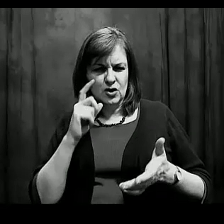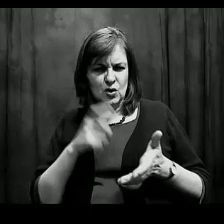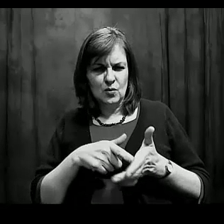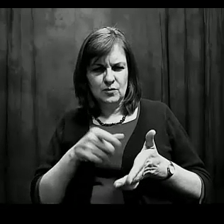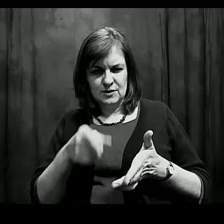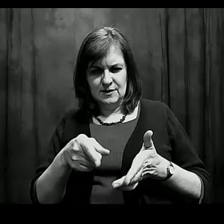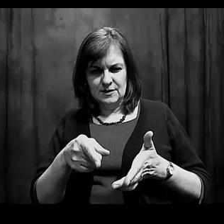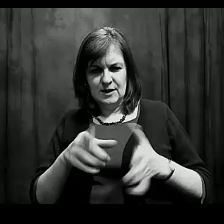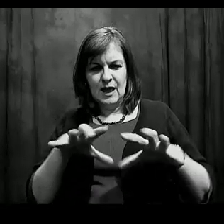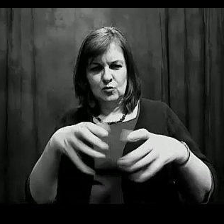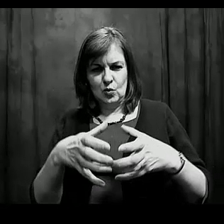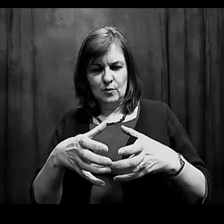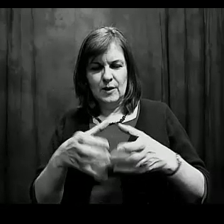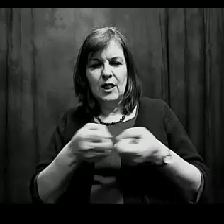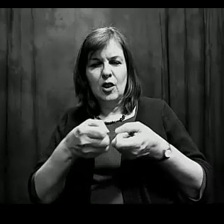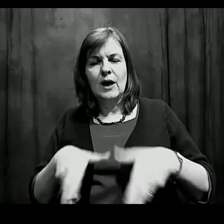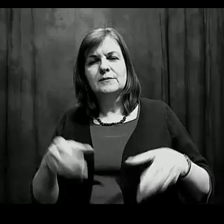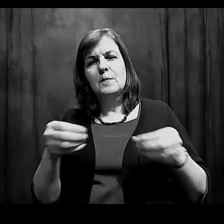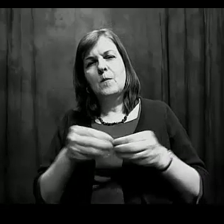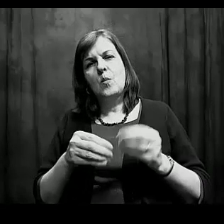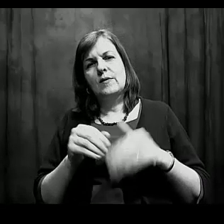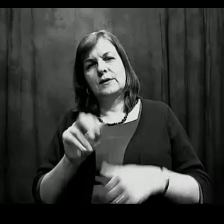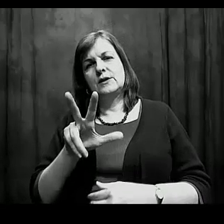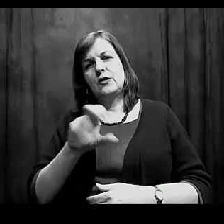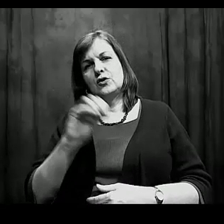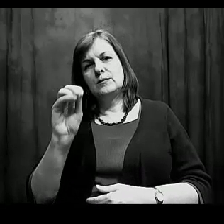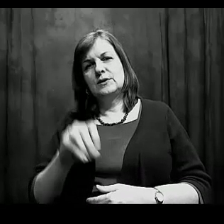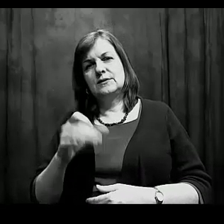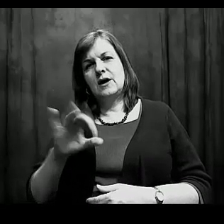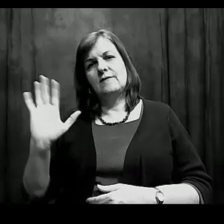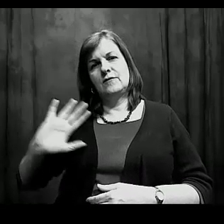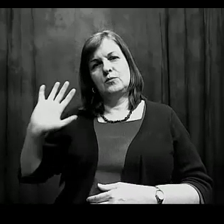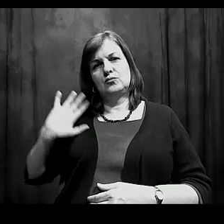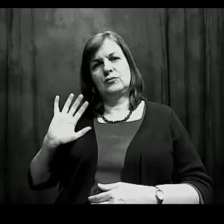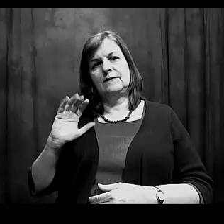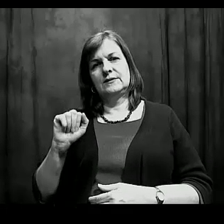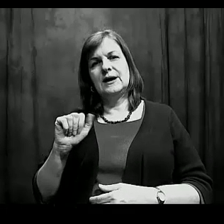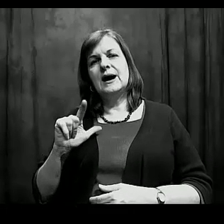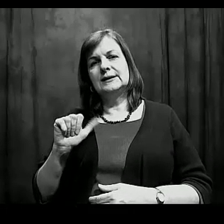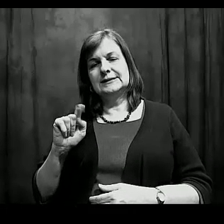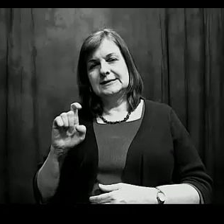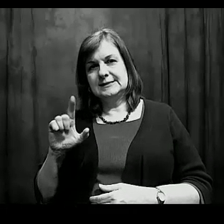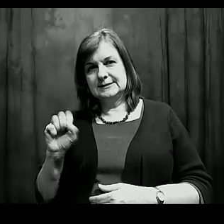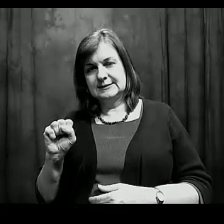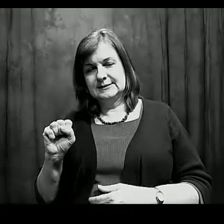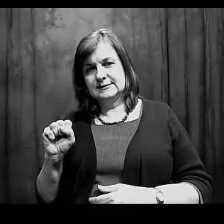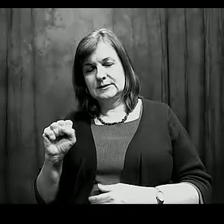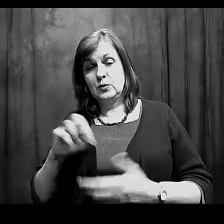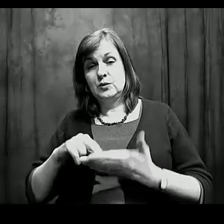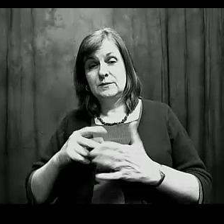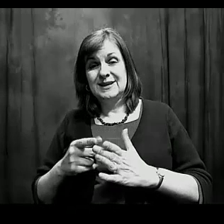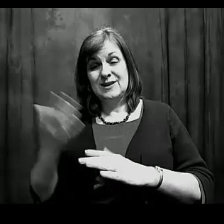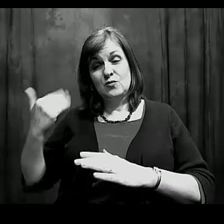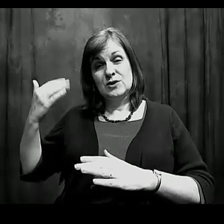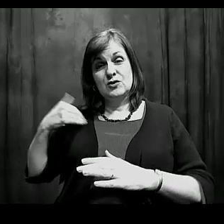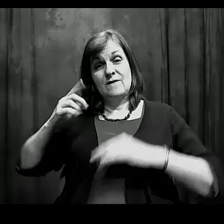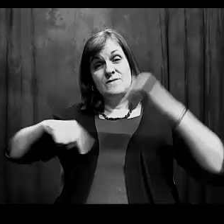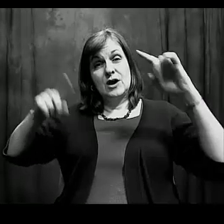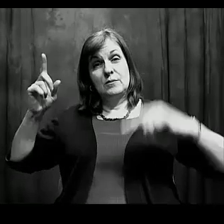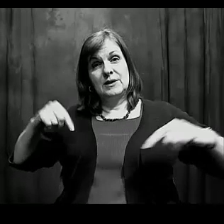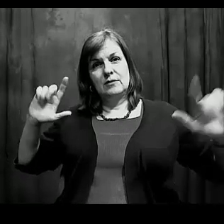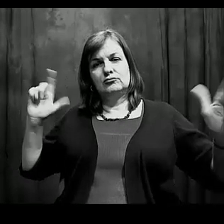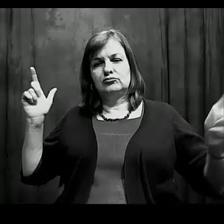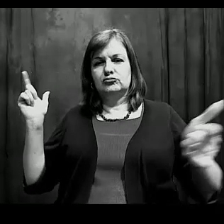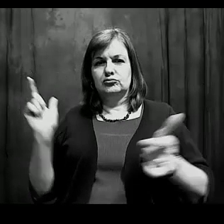showed that they lost more than 30% of the original alleles in the population. So the original variability